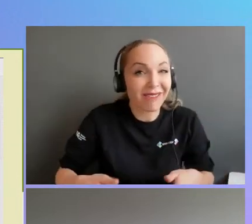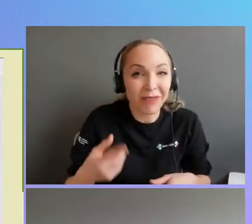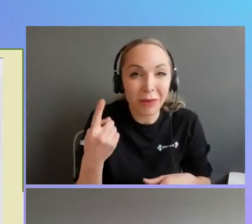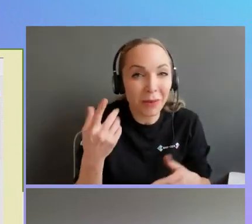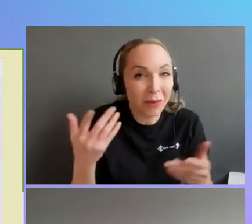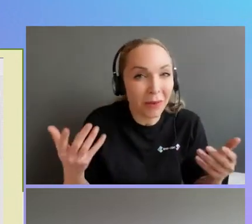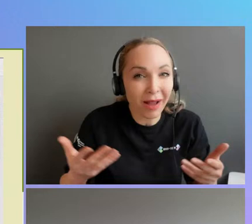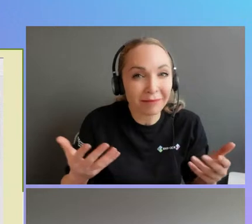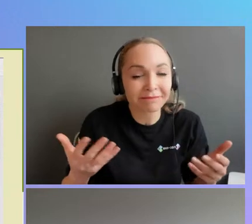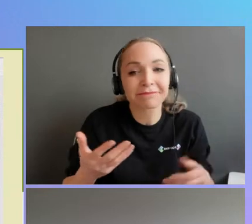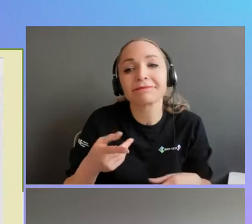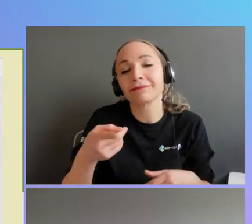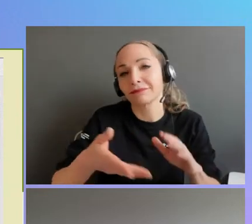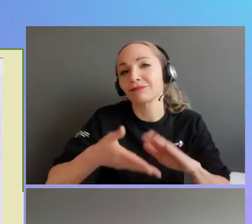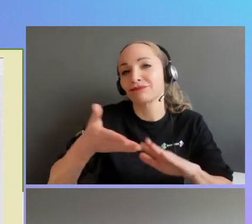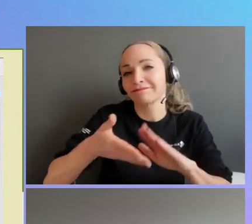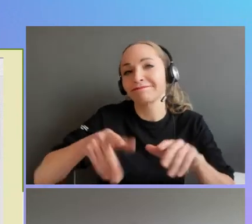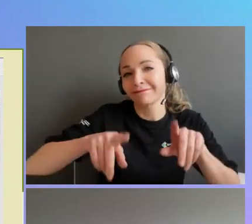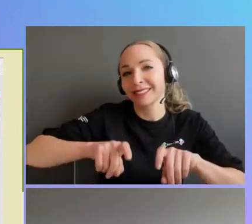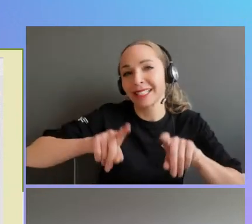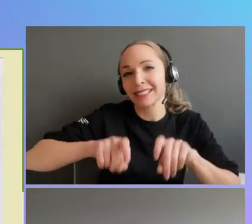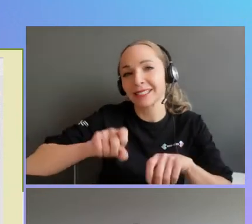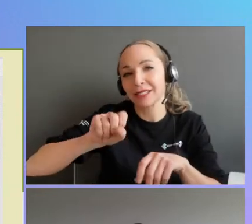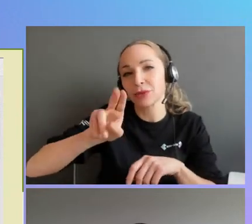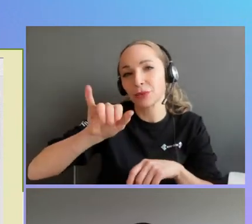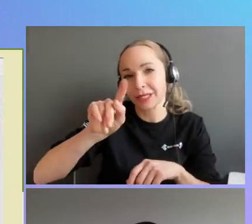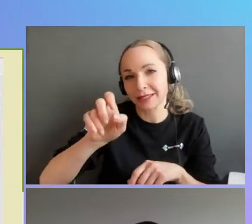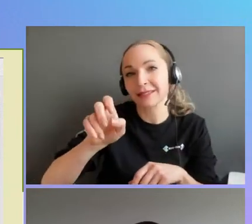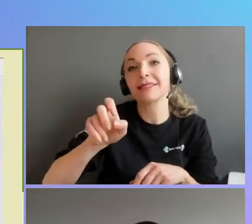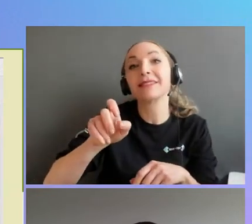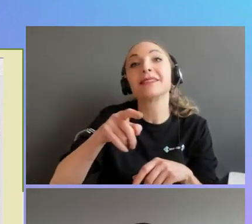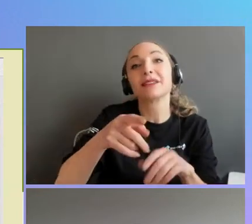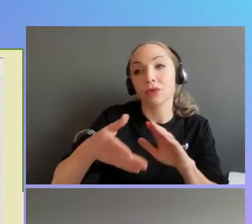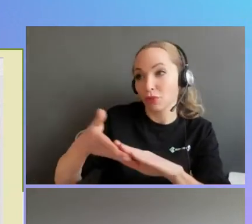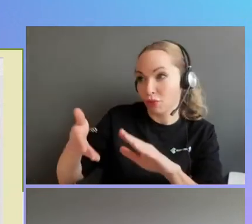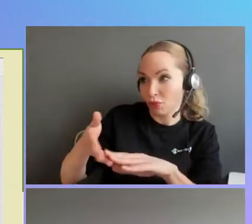it appear on the developer hub page.